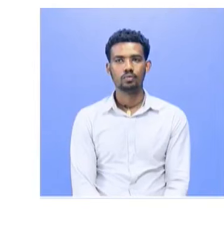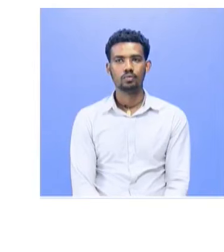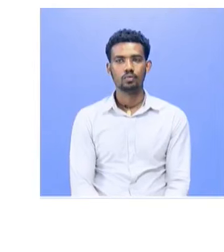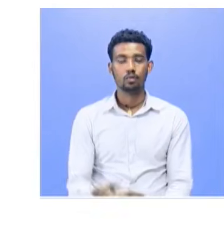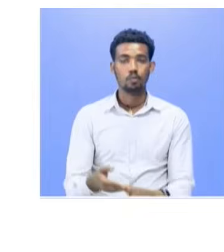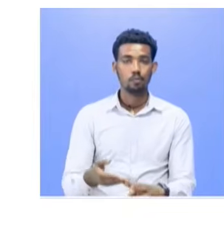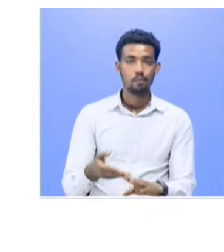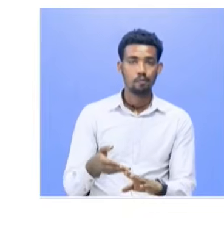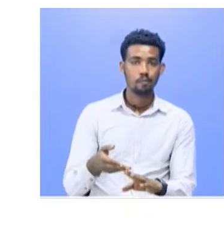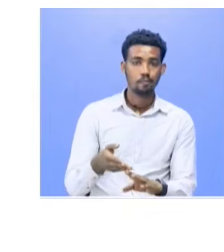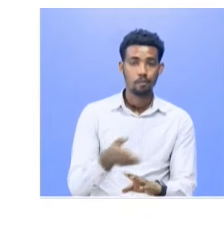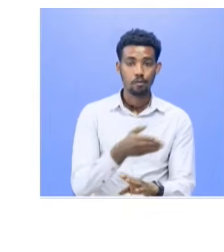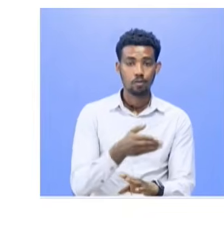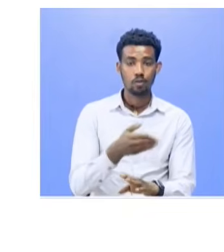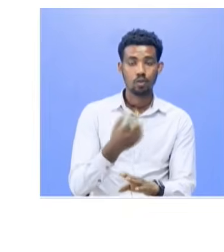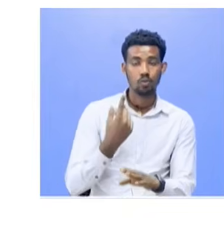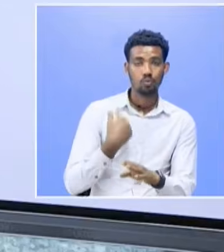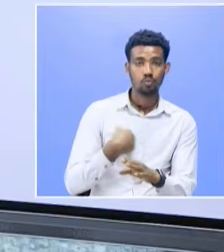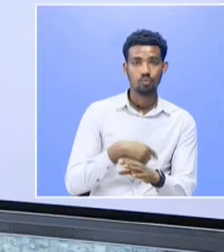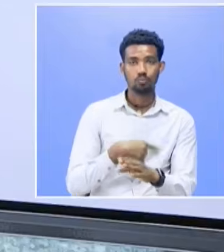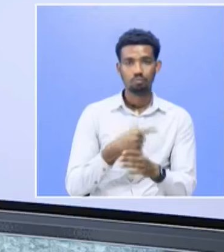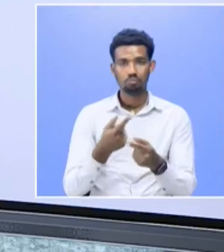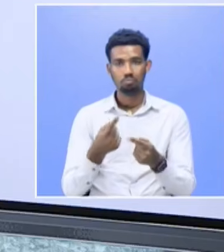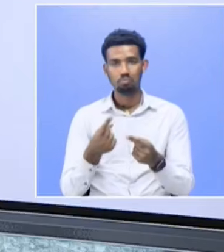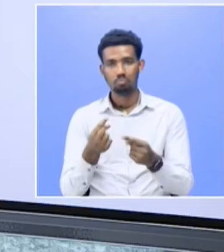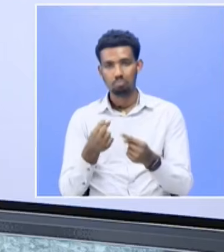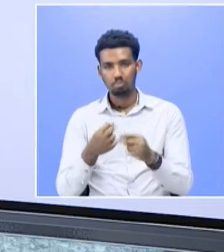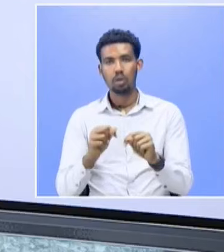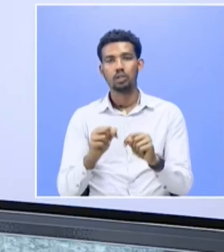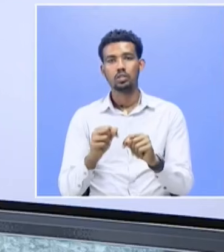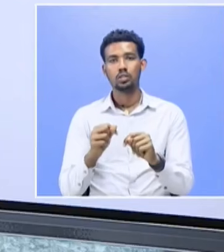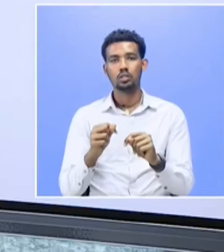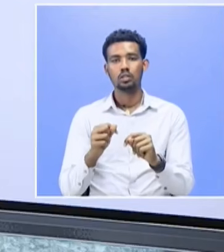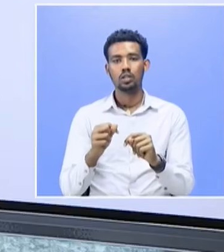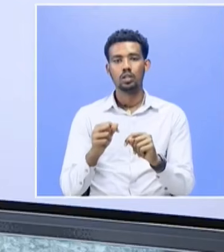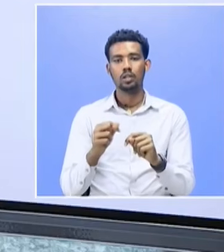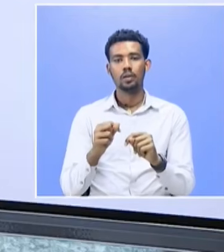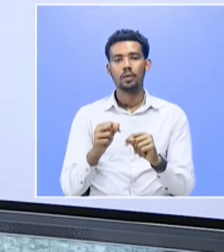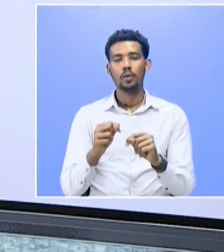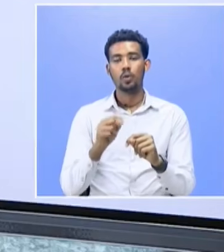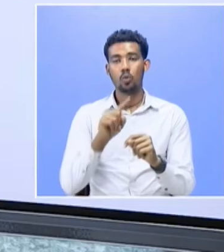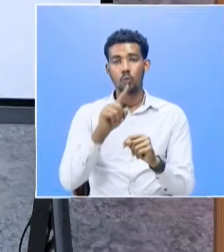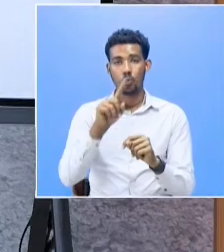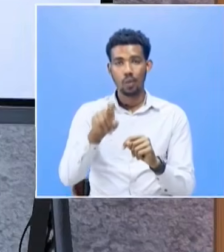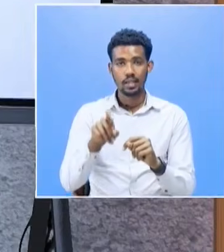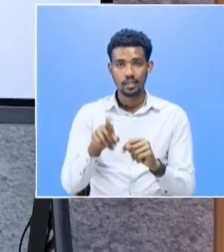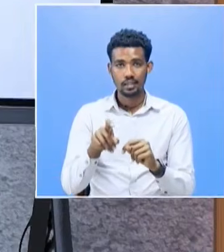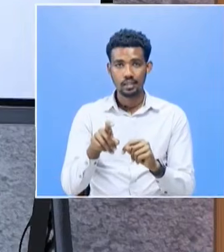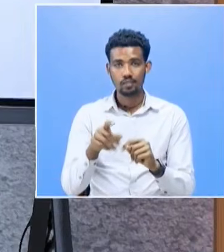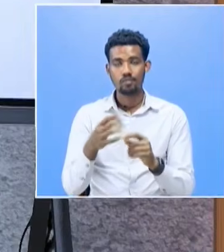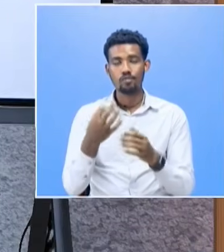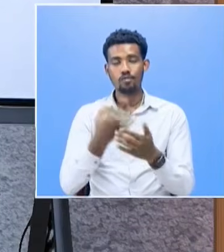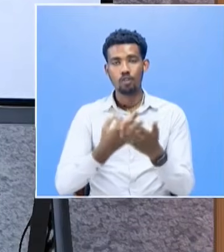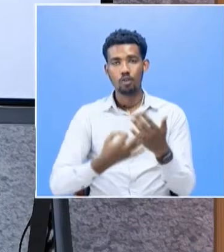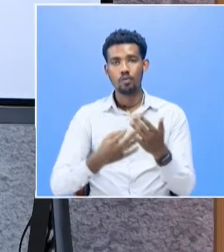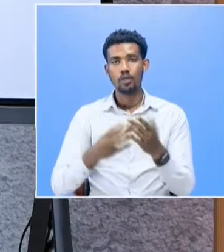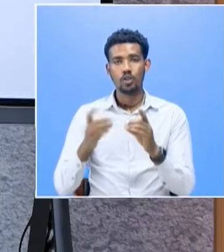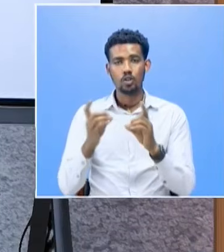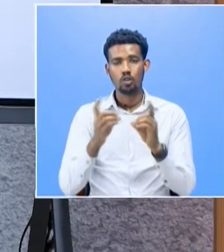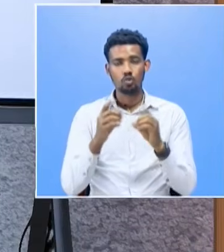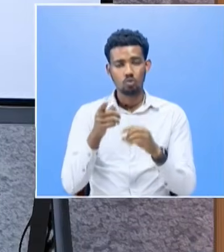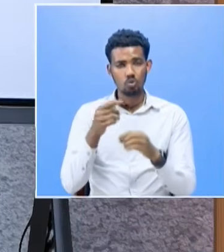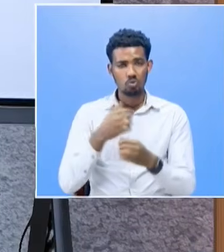Before, we just practice what? With question form, like do you